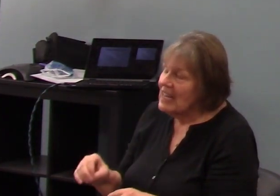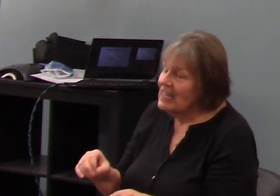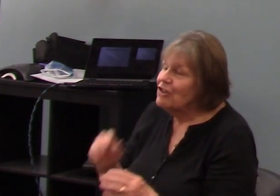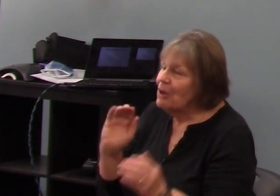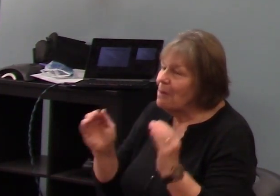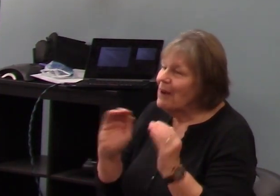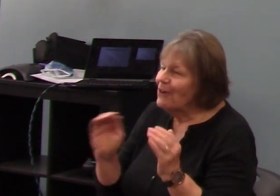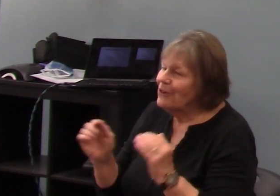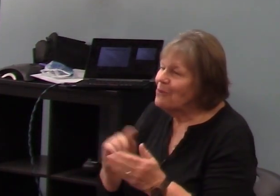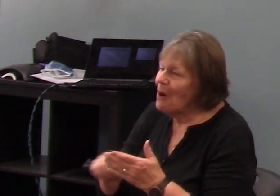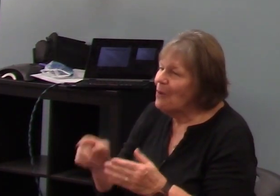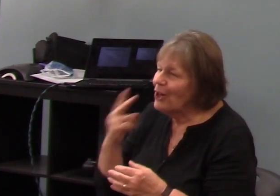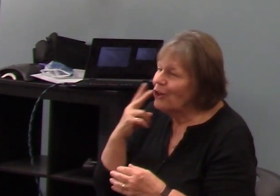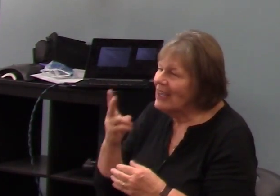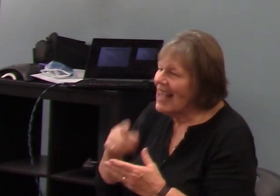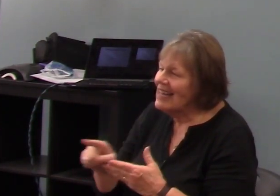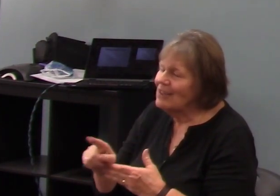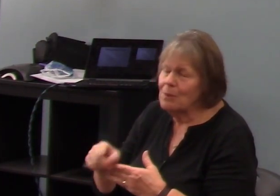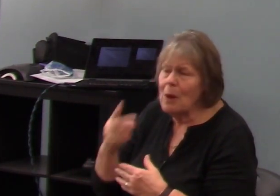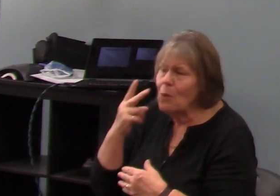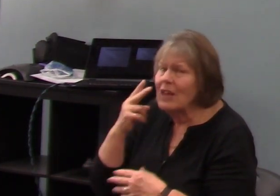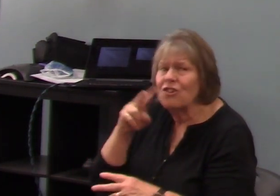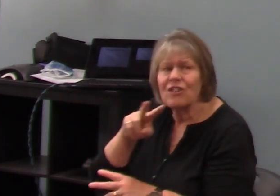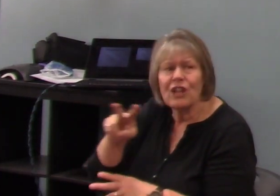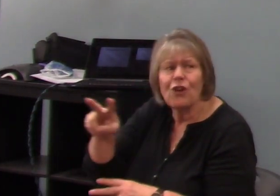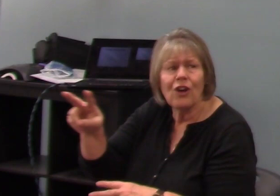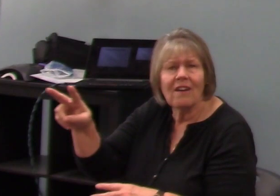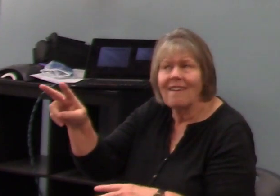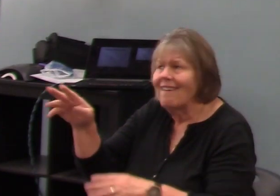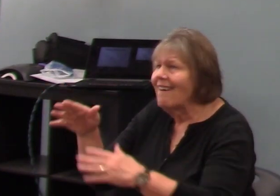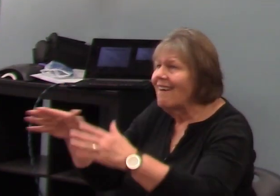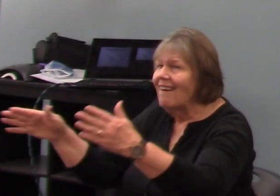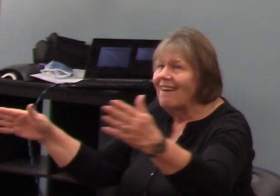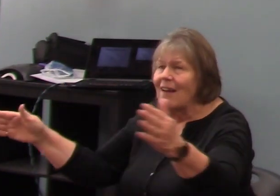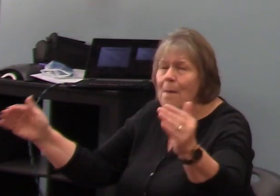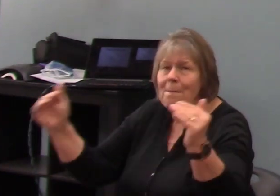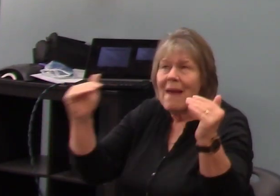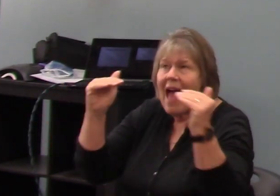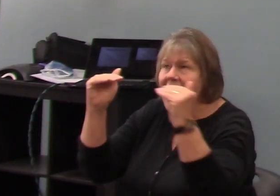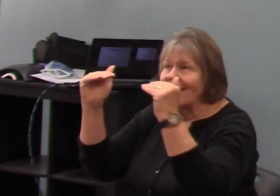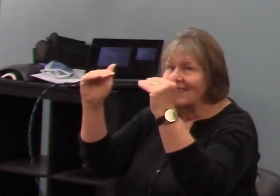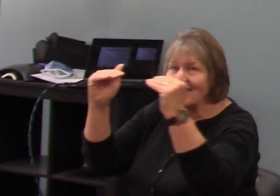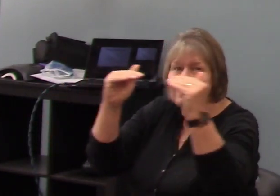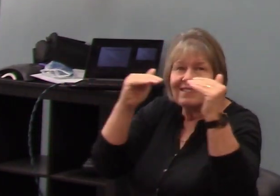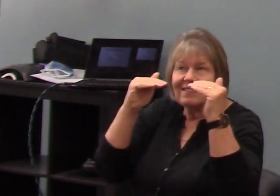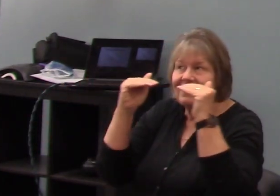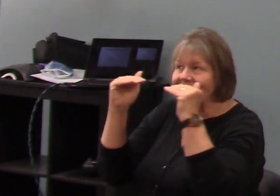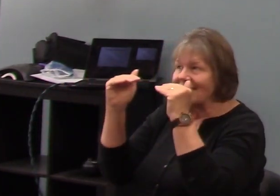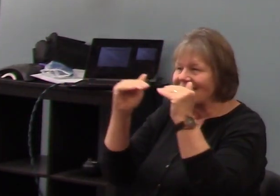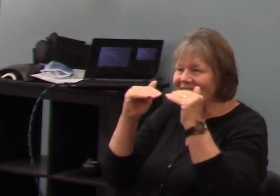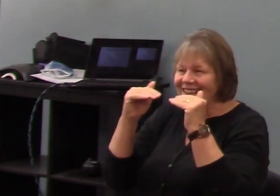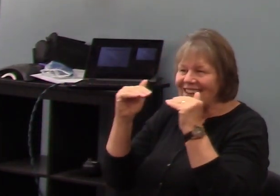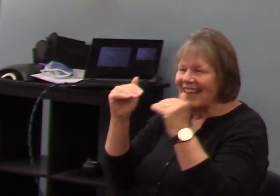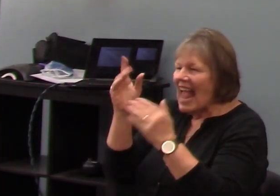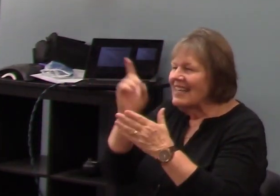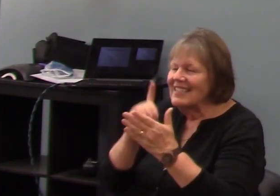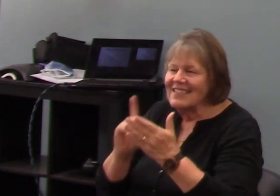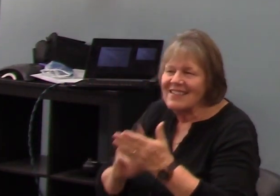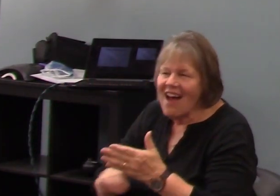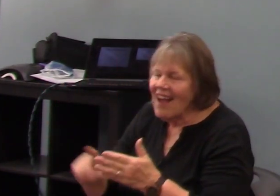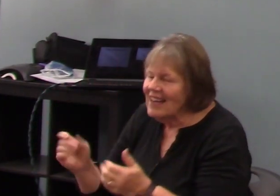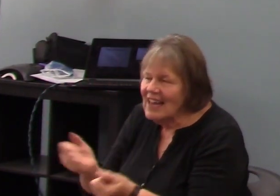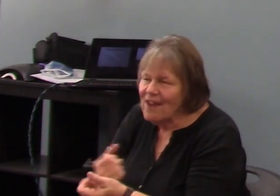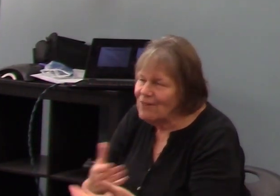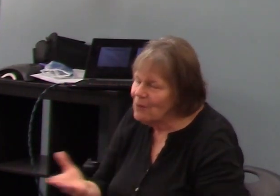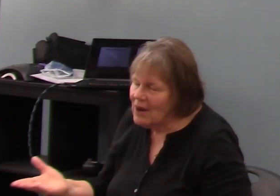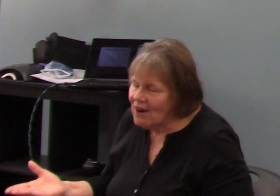over nature, super finely balanced. We see design everywhere. And you have to really, really stretch and make stuff up to